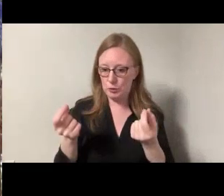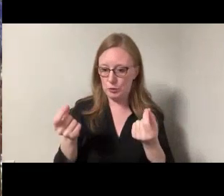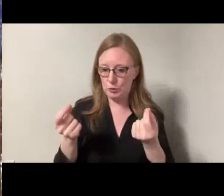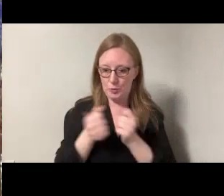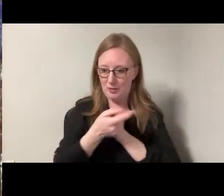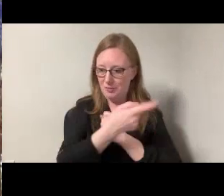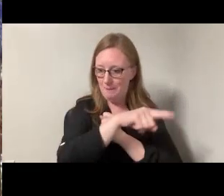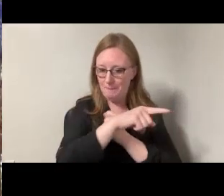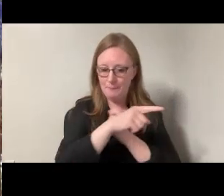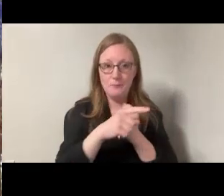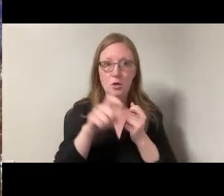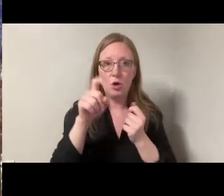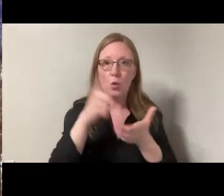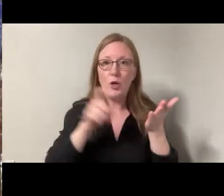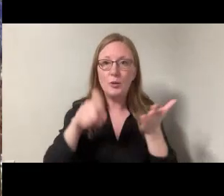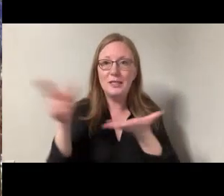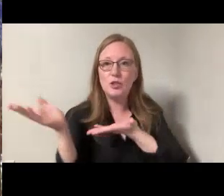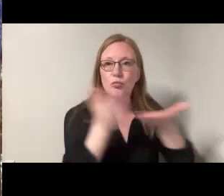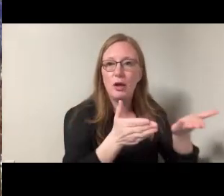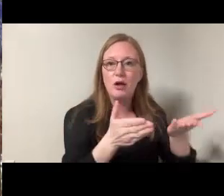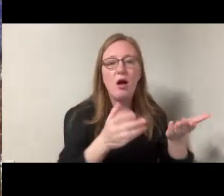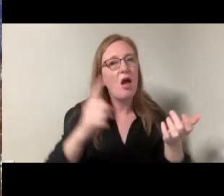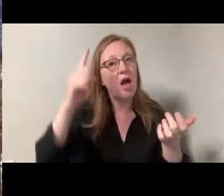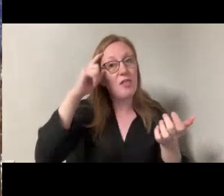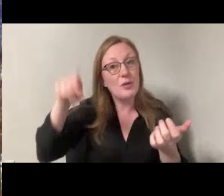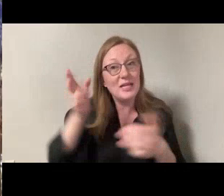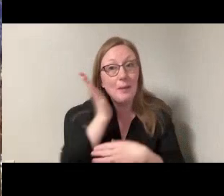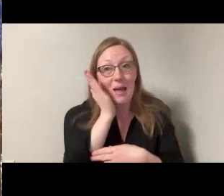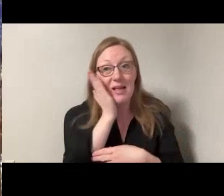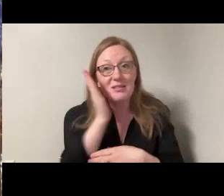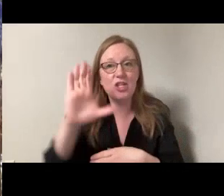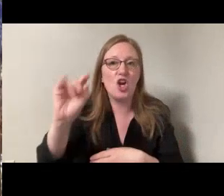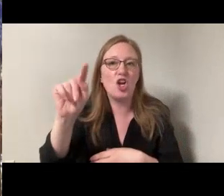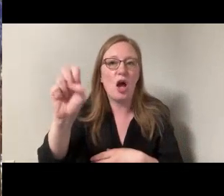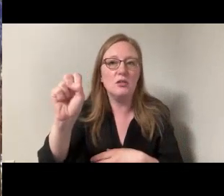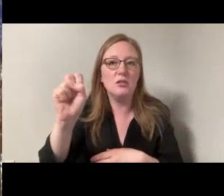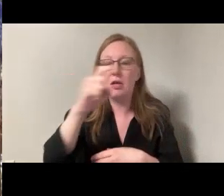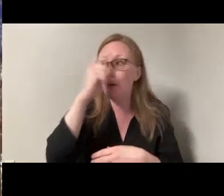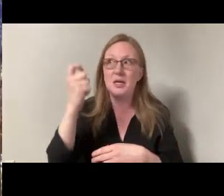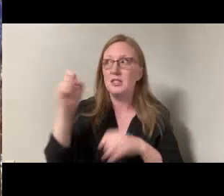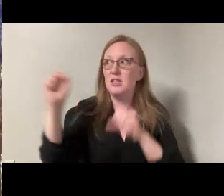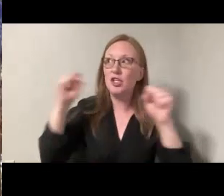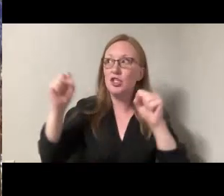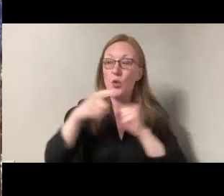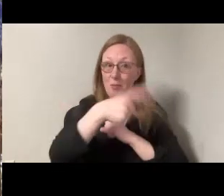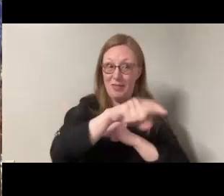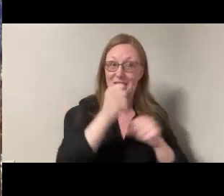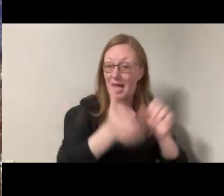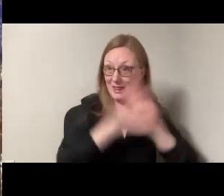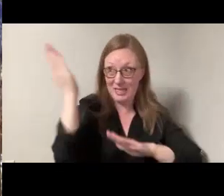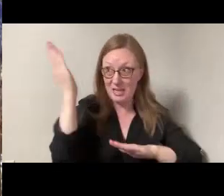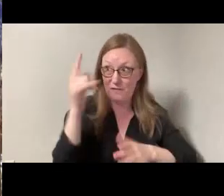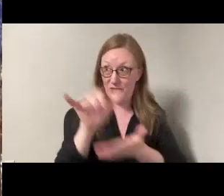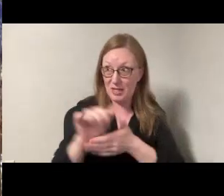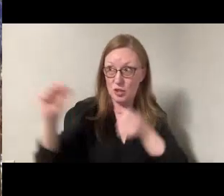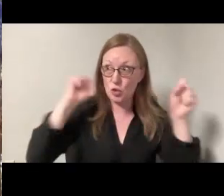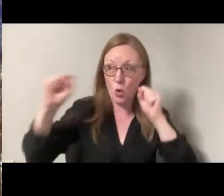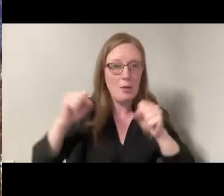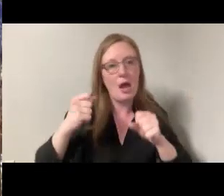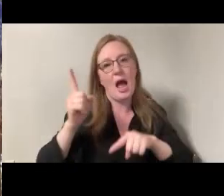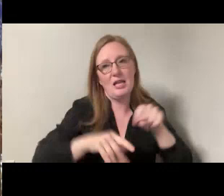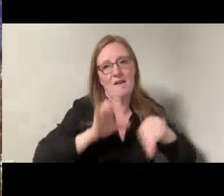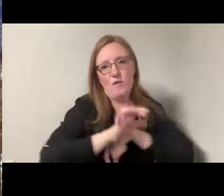we needed to bring in there. And I thought it was cots, because if the storm couldn't drive them away, we couldn't make them